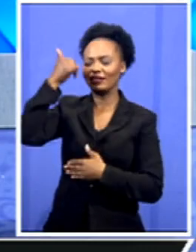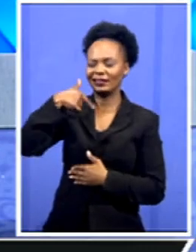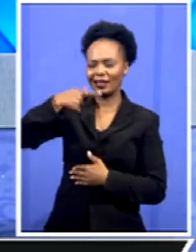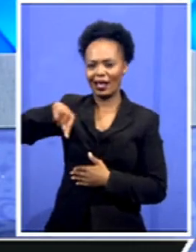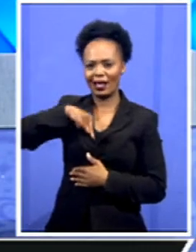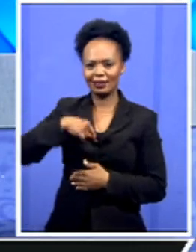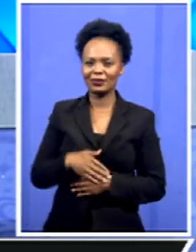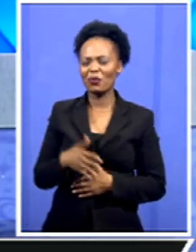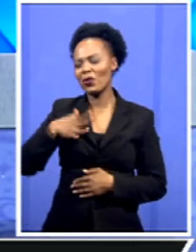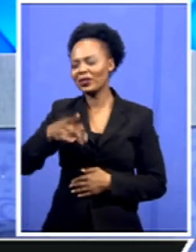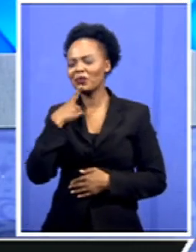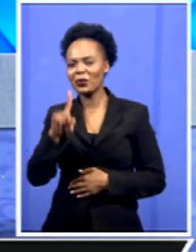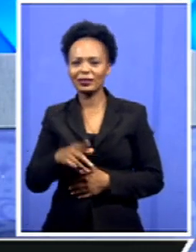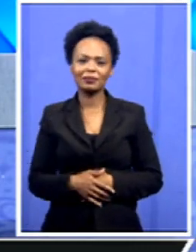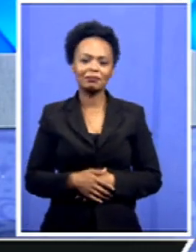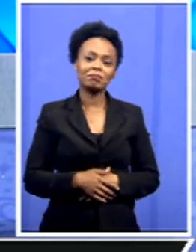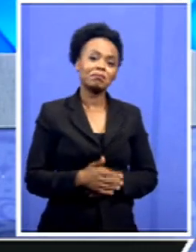say?